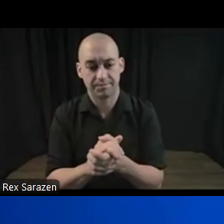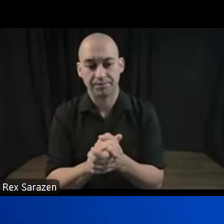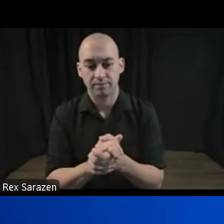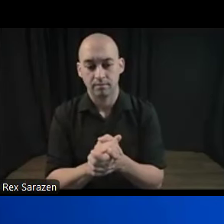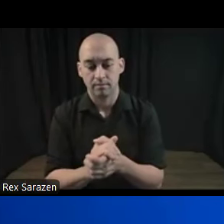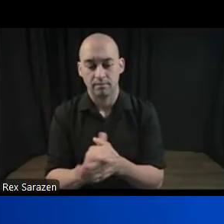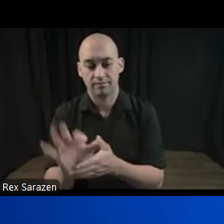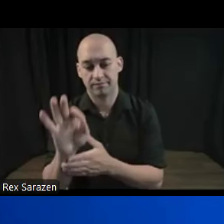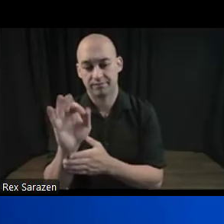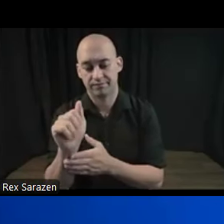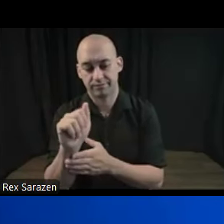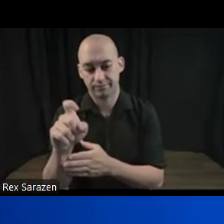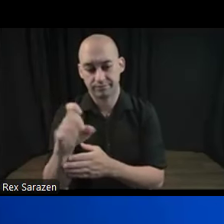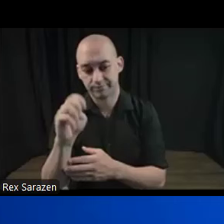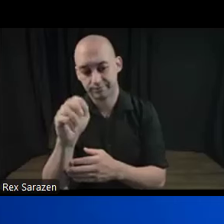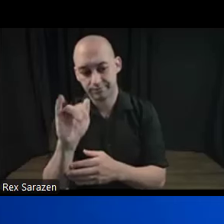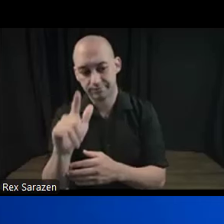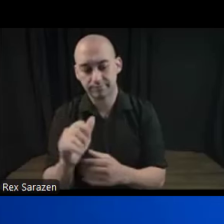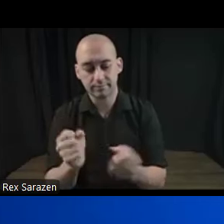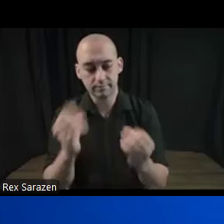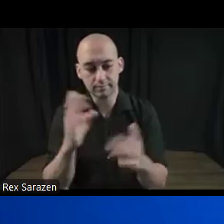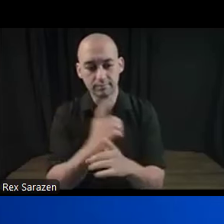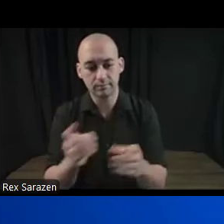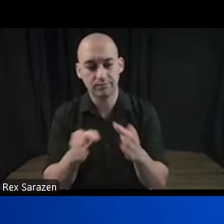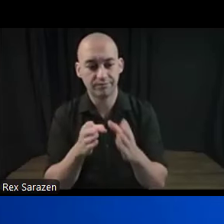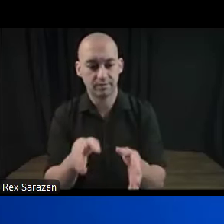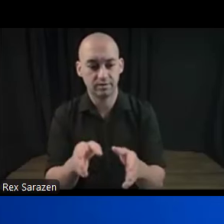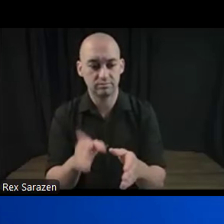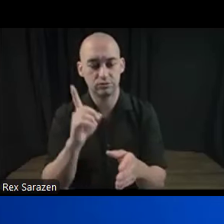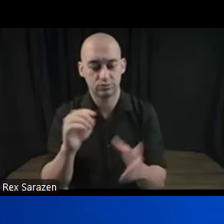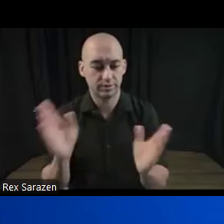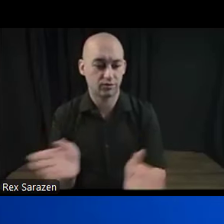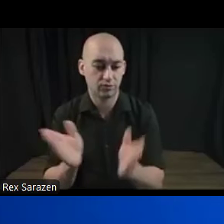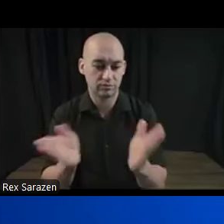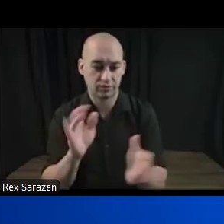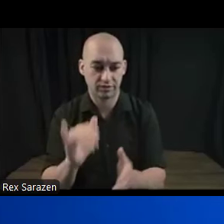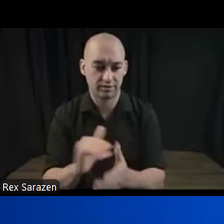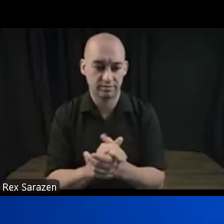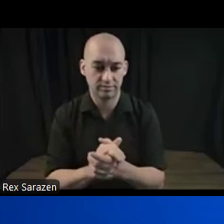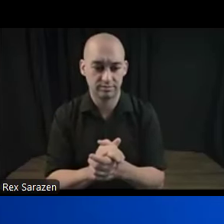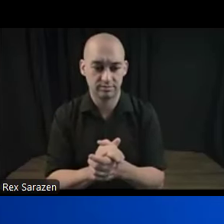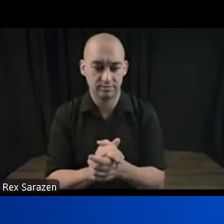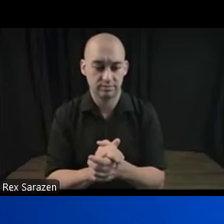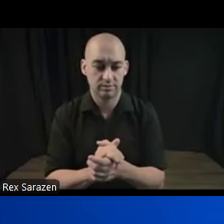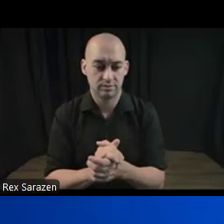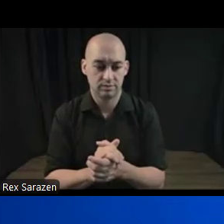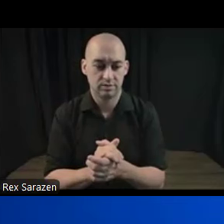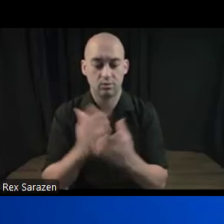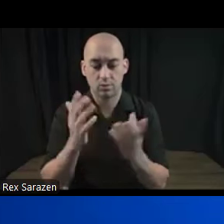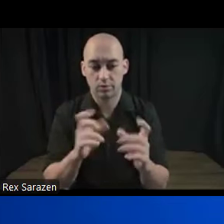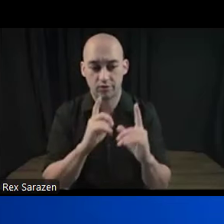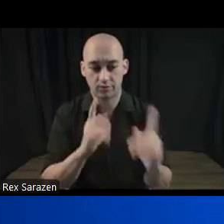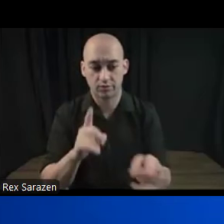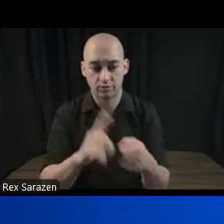Fax, email. So yeah, there's many ways, and we do encourage that. And if you want to dual report to the ombudsman as